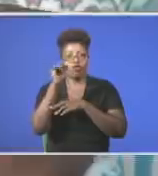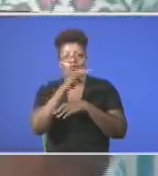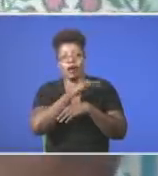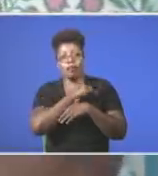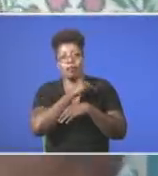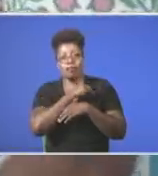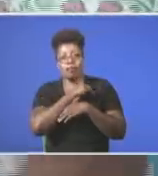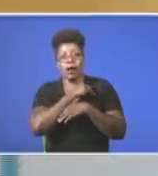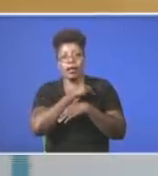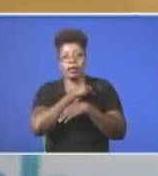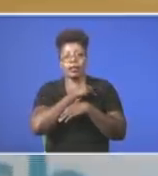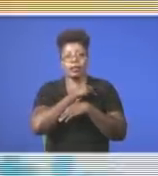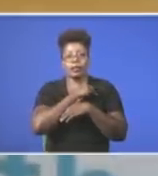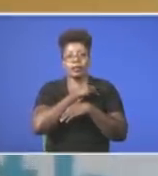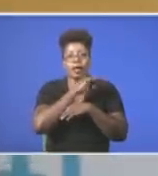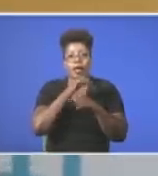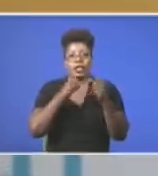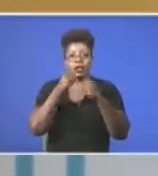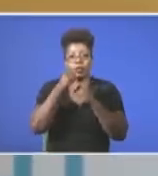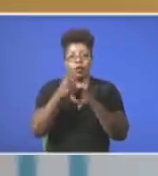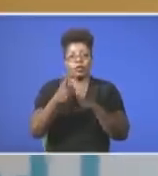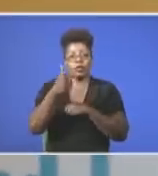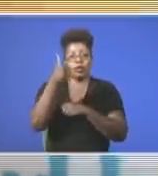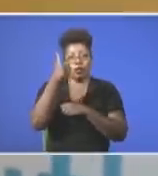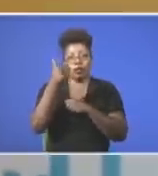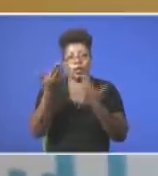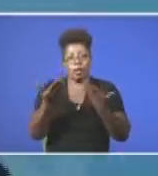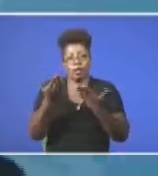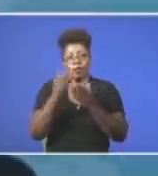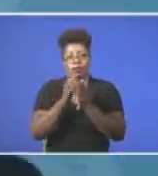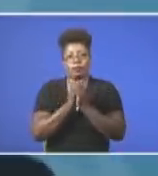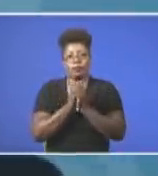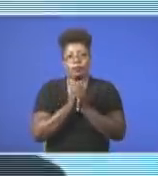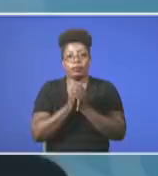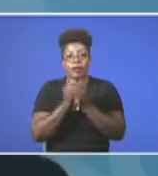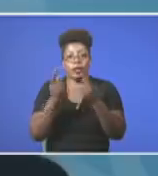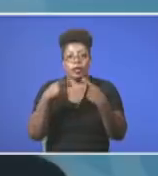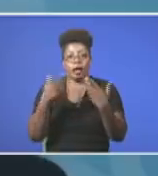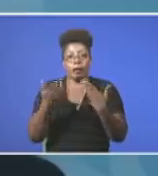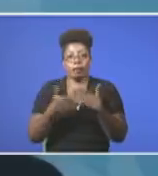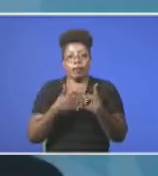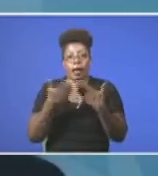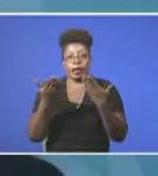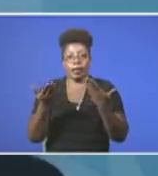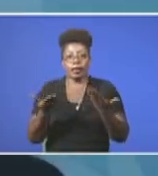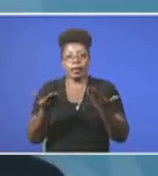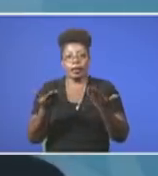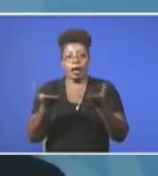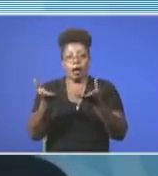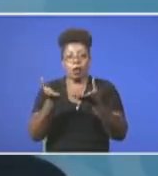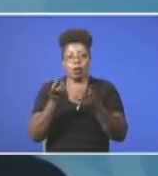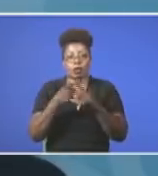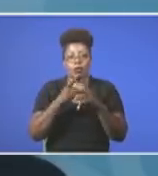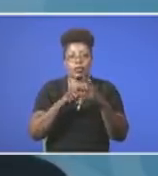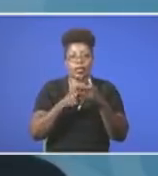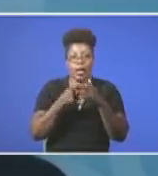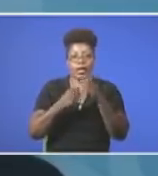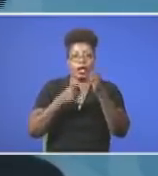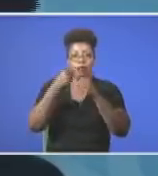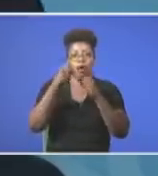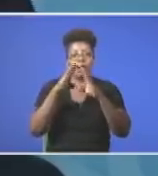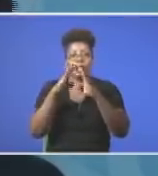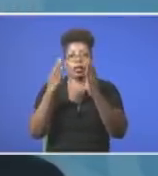a boost for the sport here in the 242. I want to come back here and I want to start a boxing